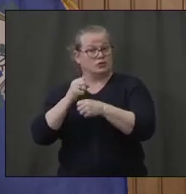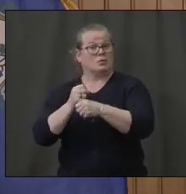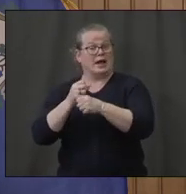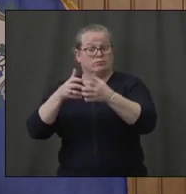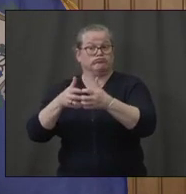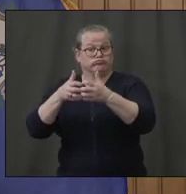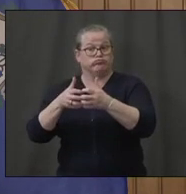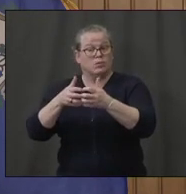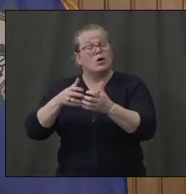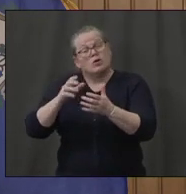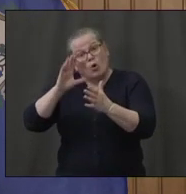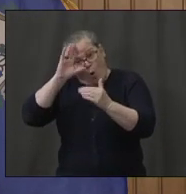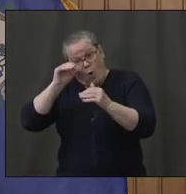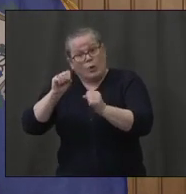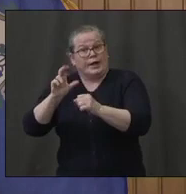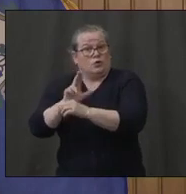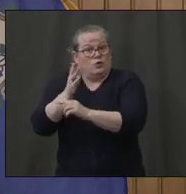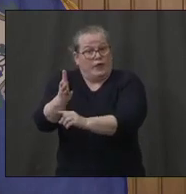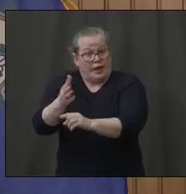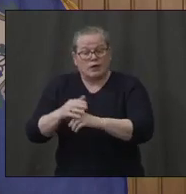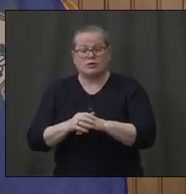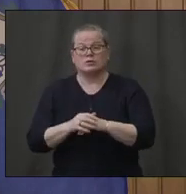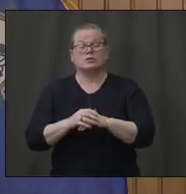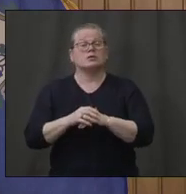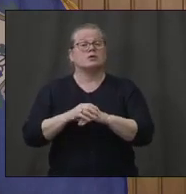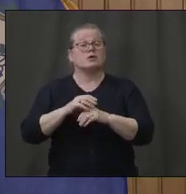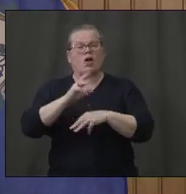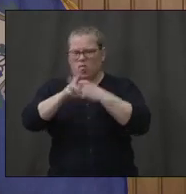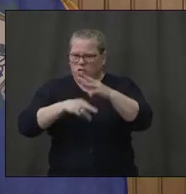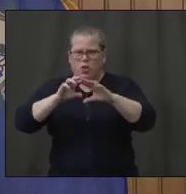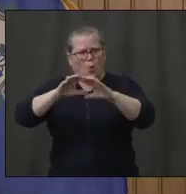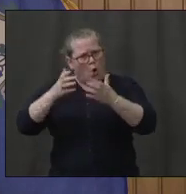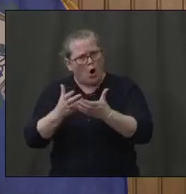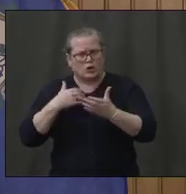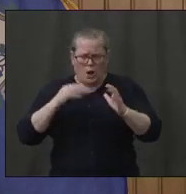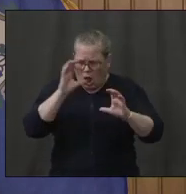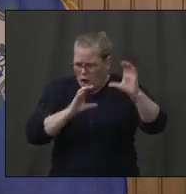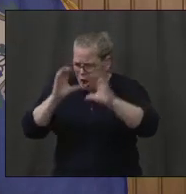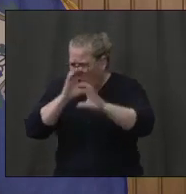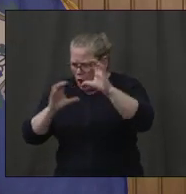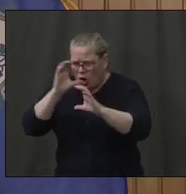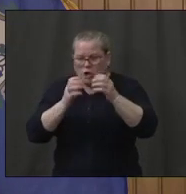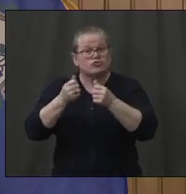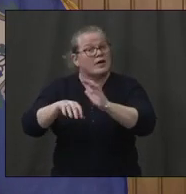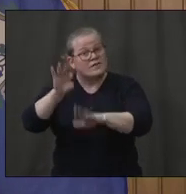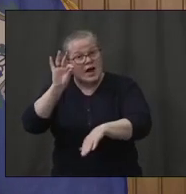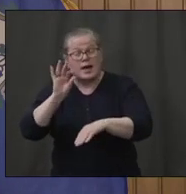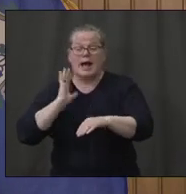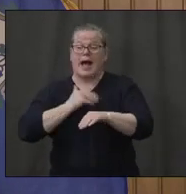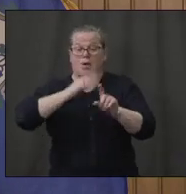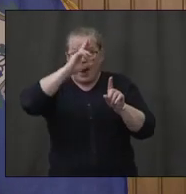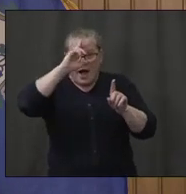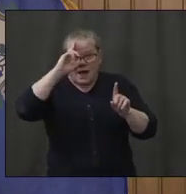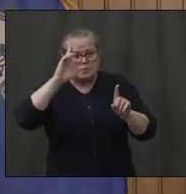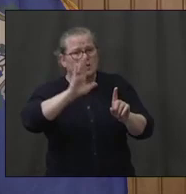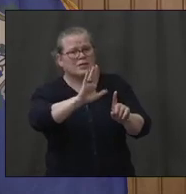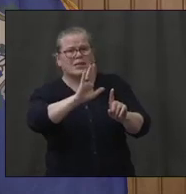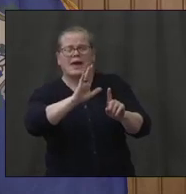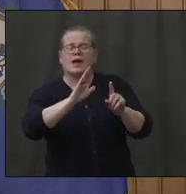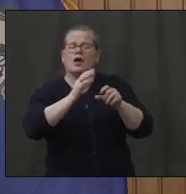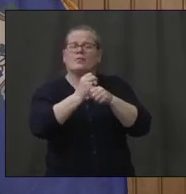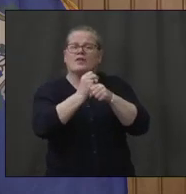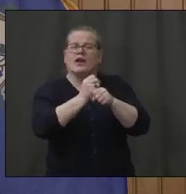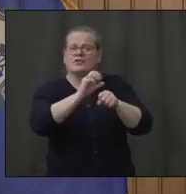federal government, scouring the globe for what we can. Working with our hospitals, and manufacturers have been incredibly creative in terms